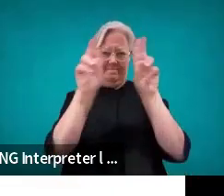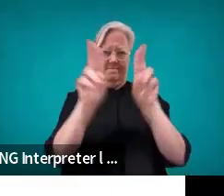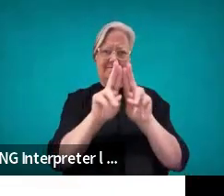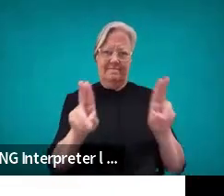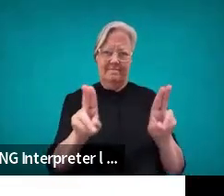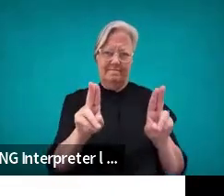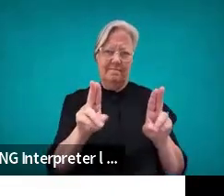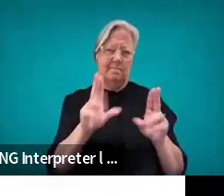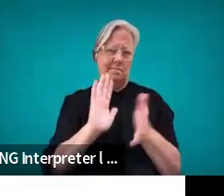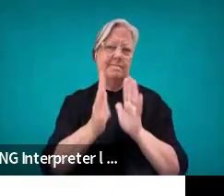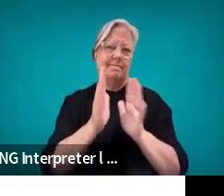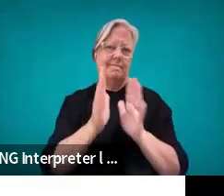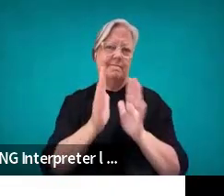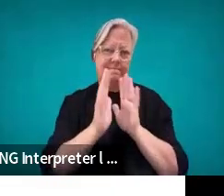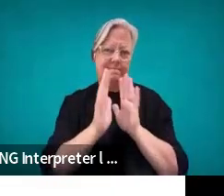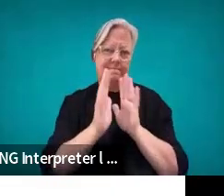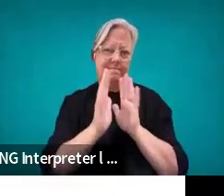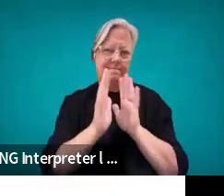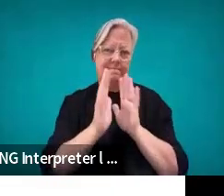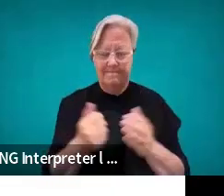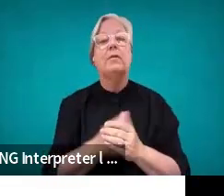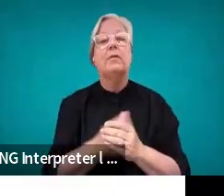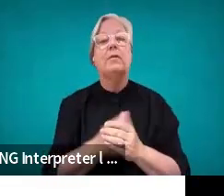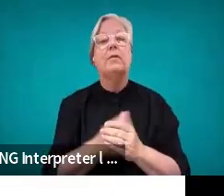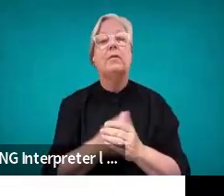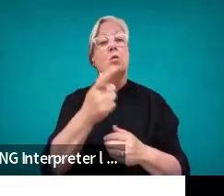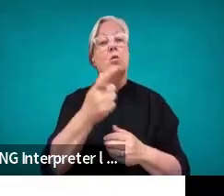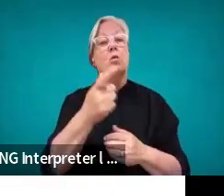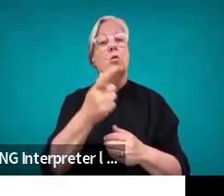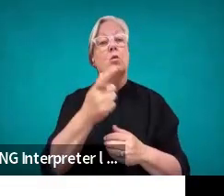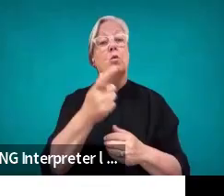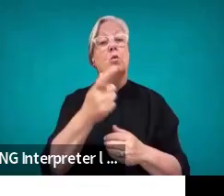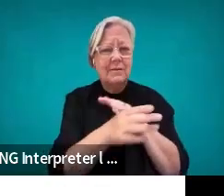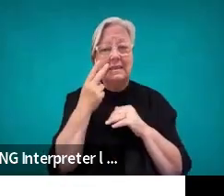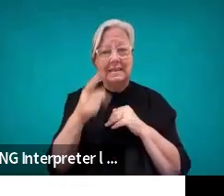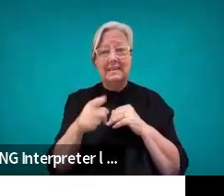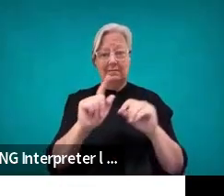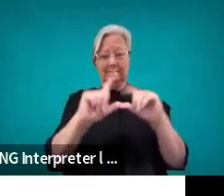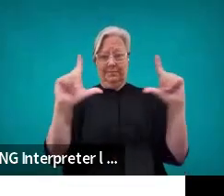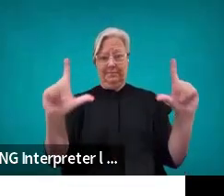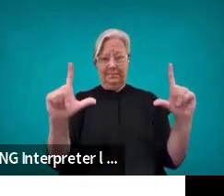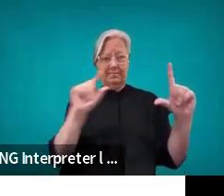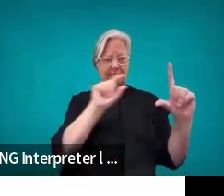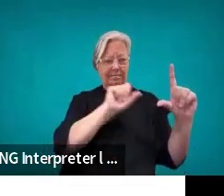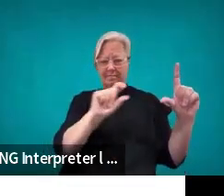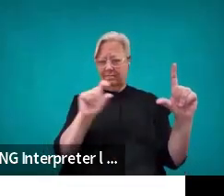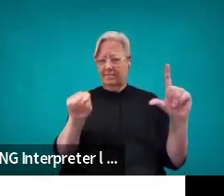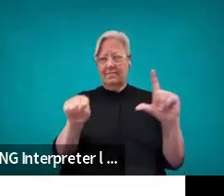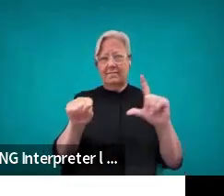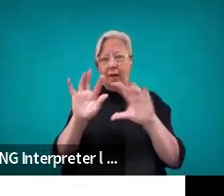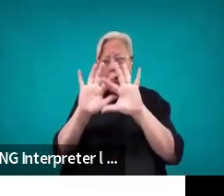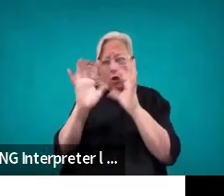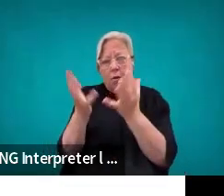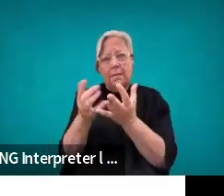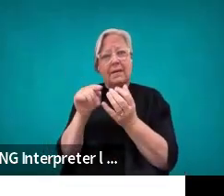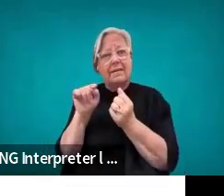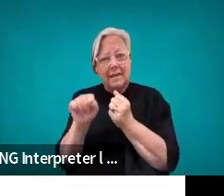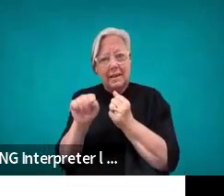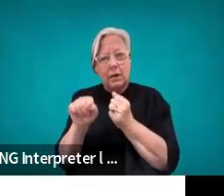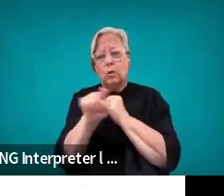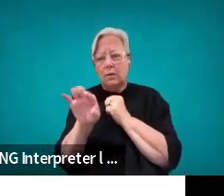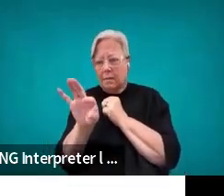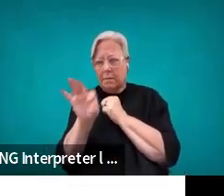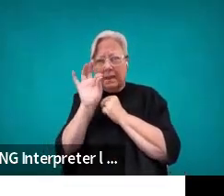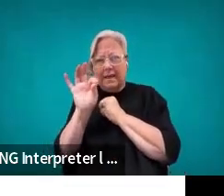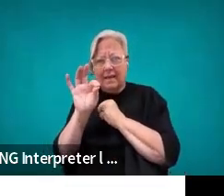language. To access these channels, please click the globe icon on your Zoom toolbar and select your preferred language to hear